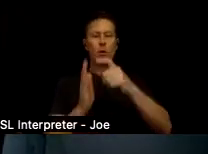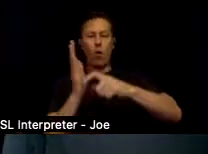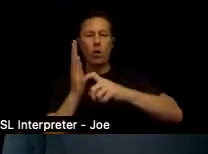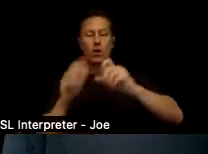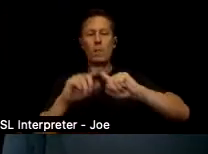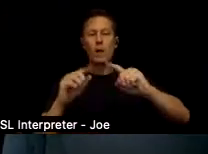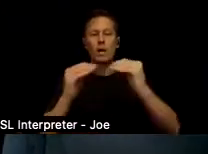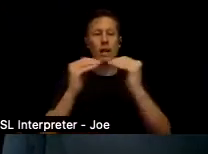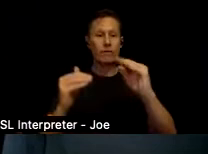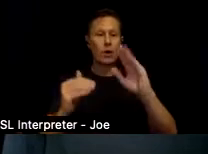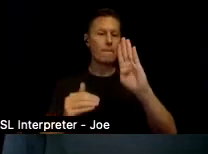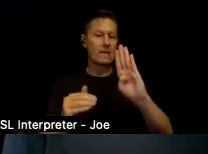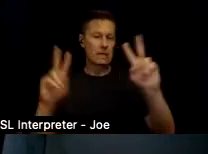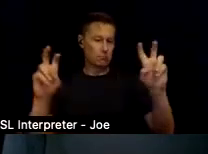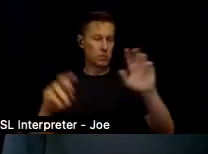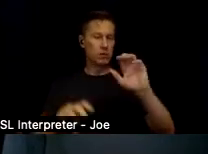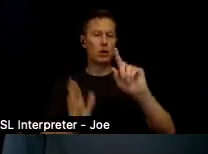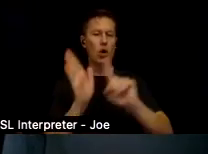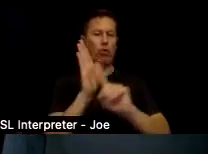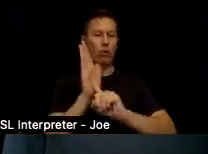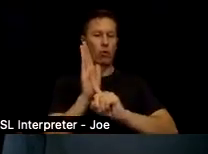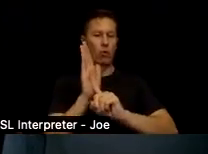B alert that